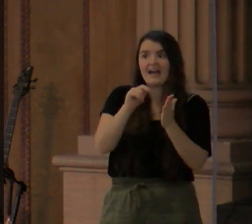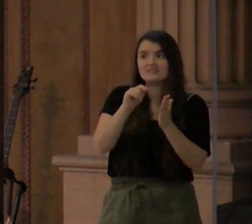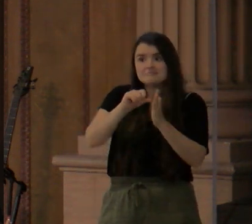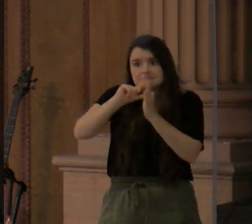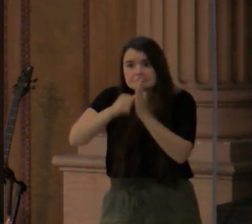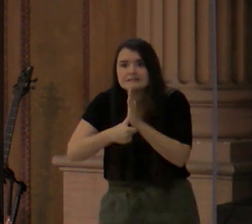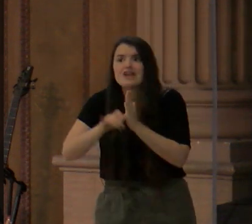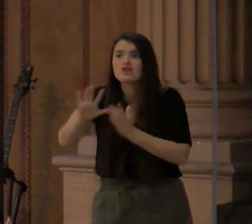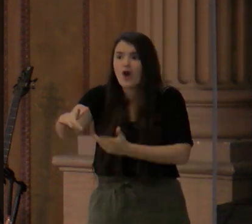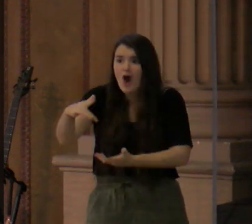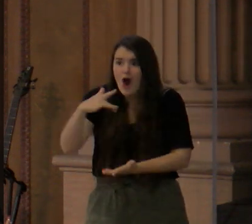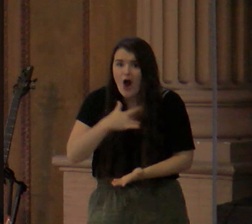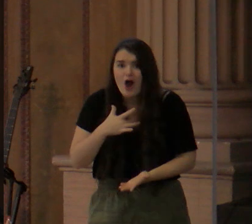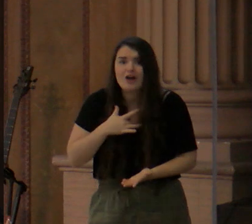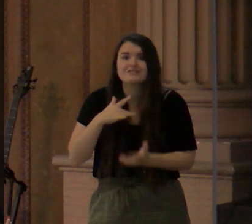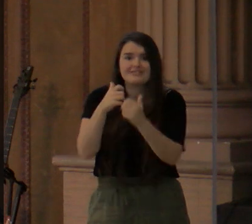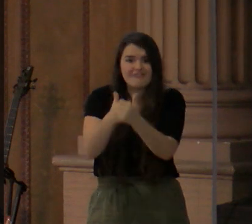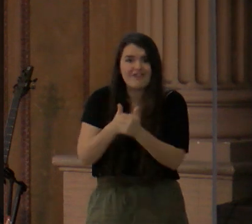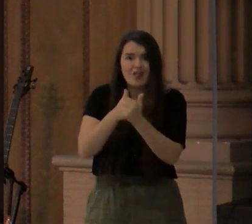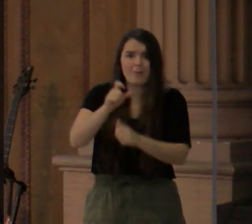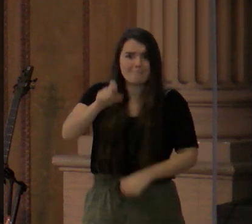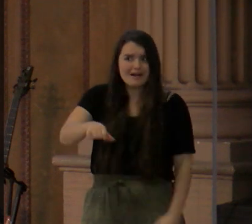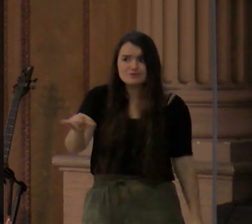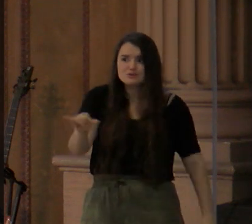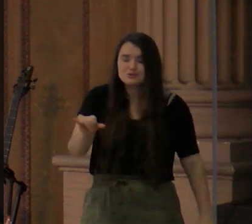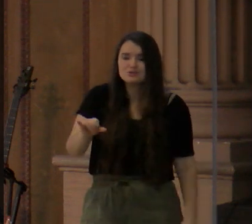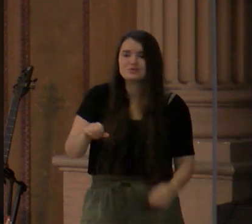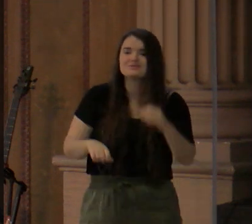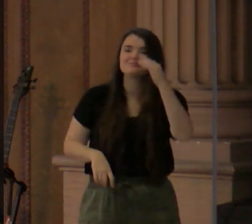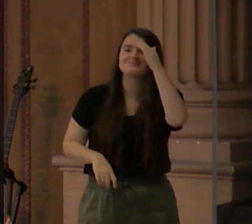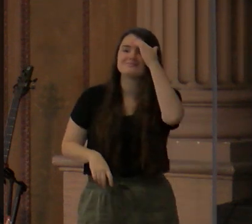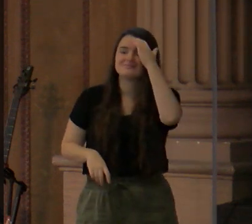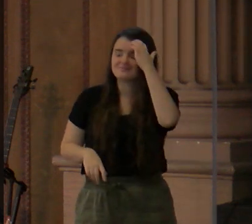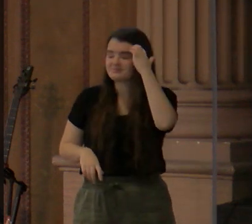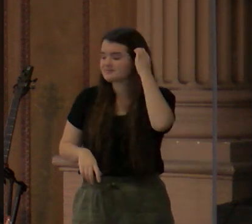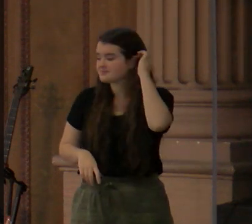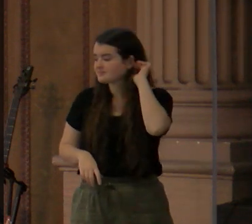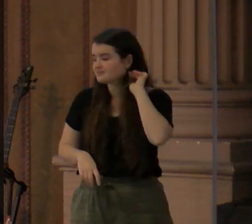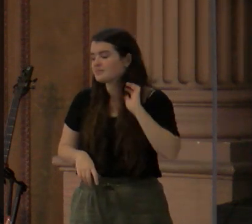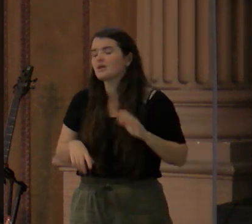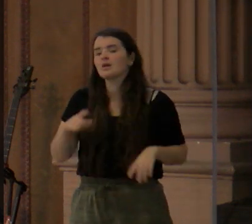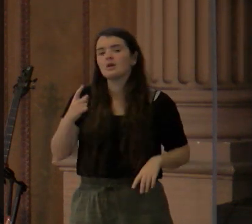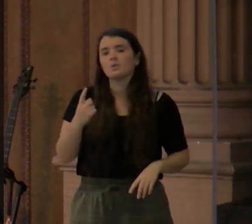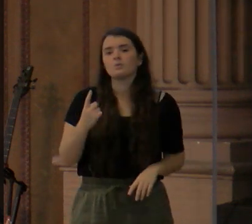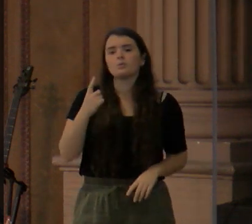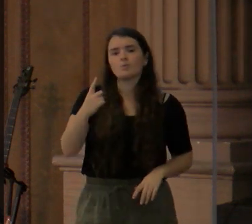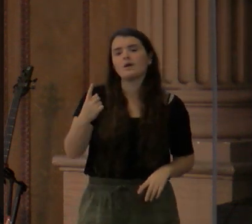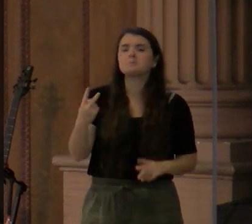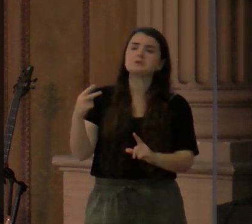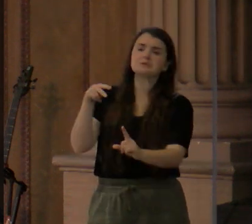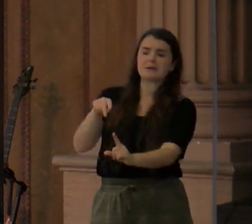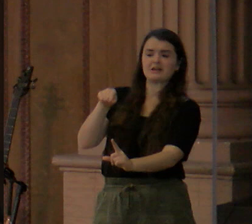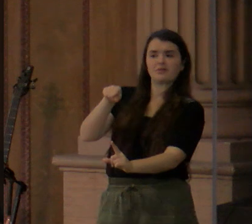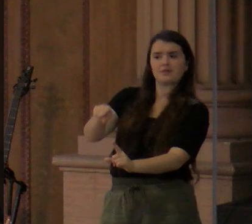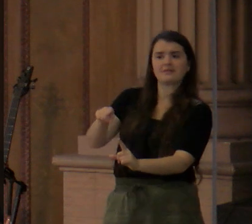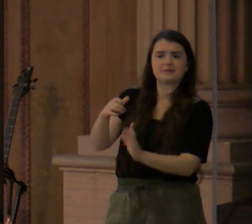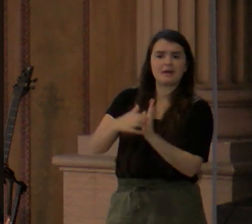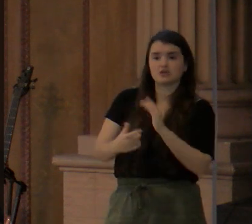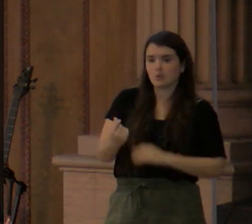So some people have read this sermon and thought, well, there's one use of this sermon, and here's how this works. God gives all of these impossible commands